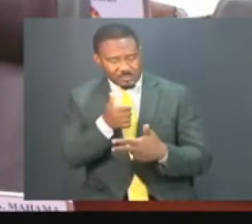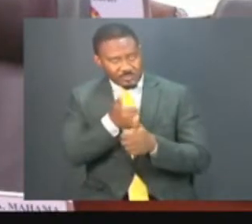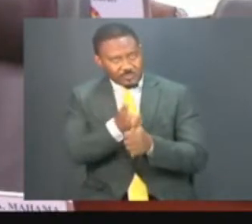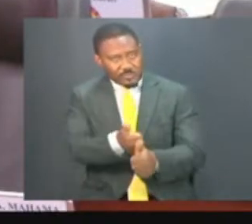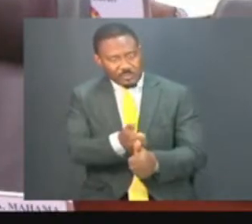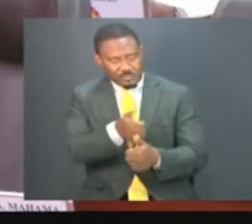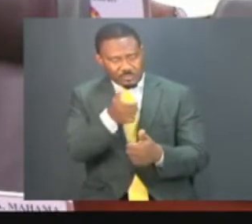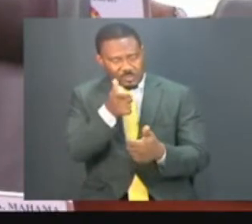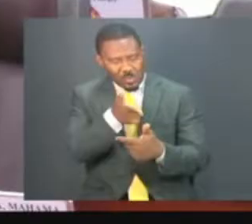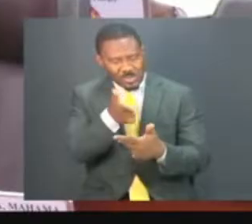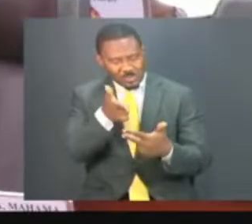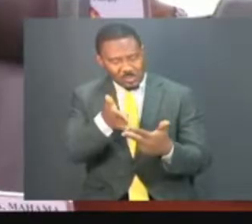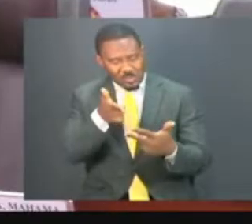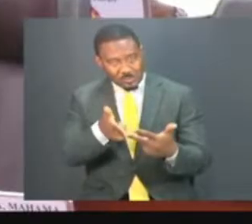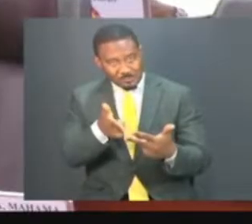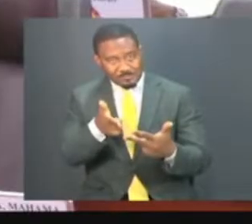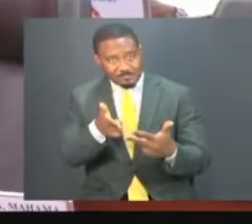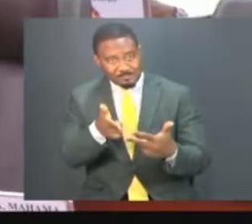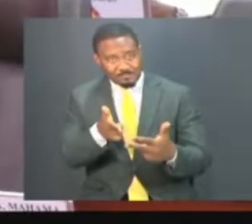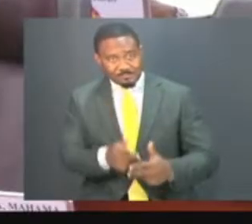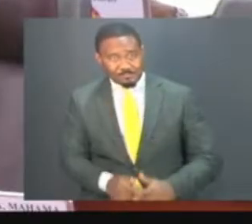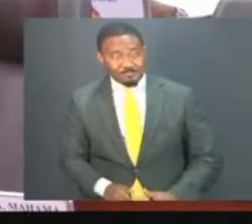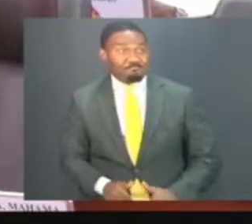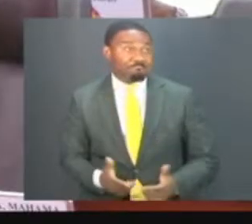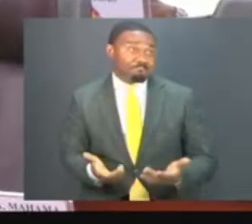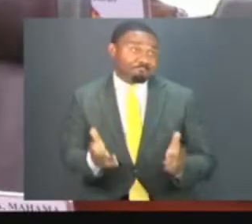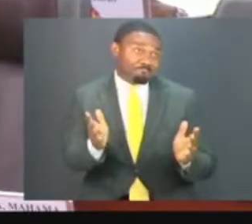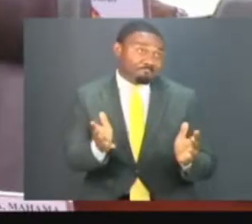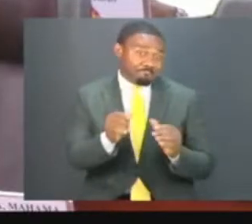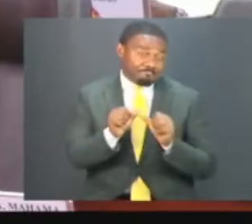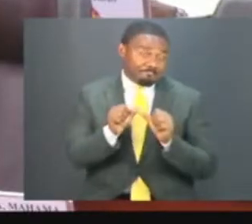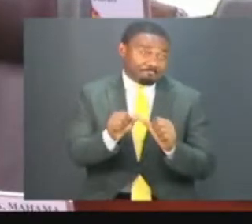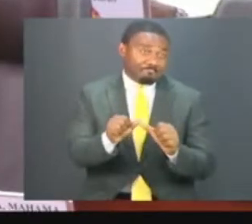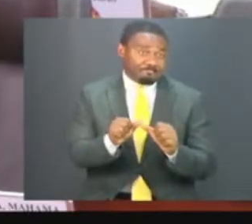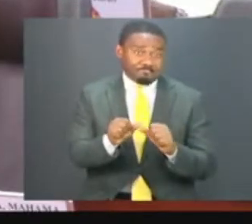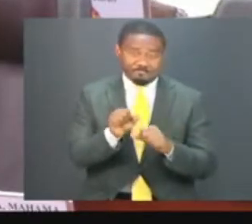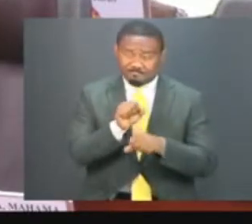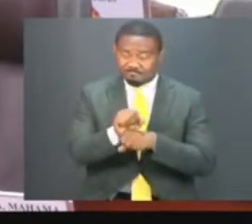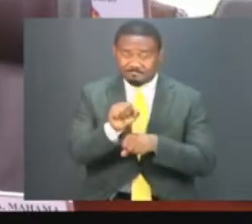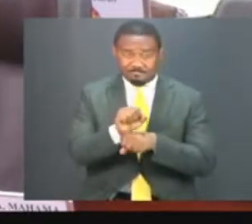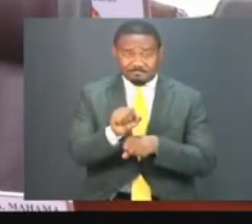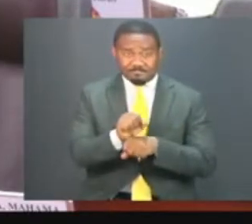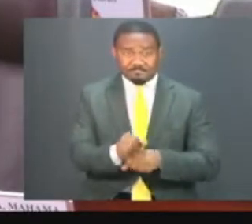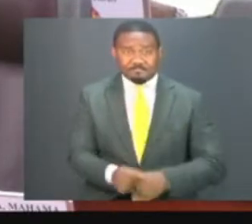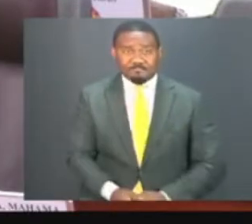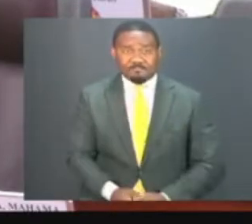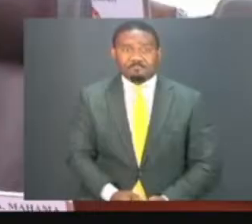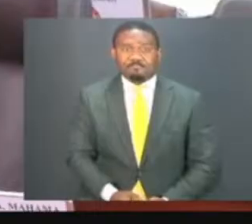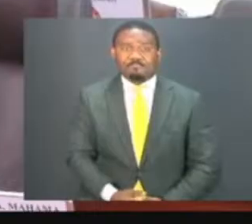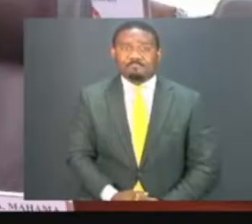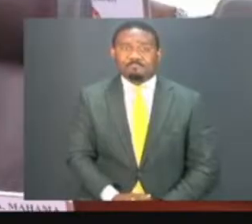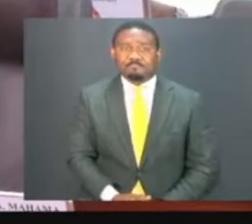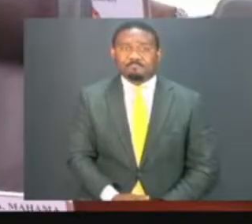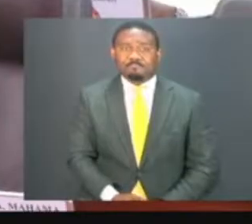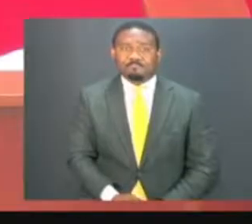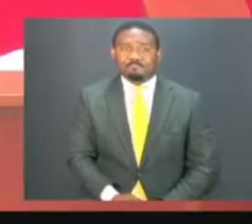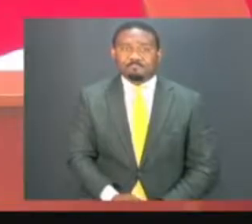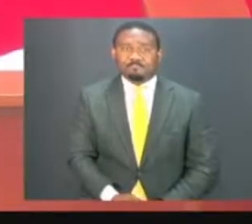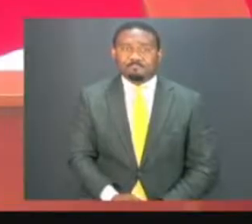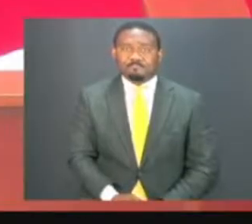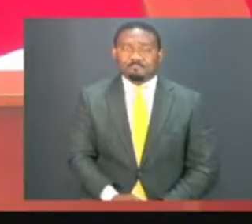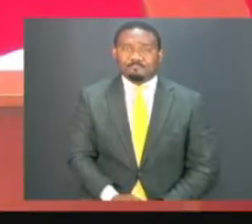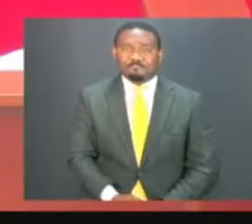matter. So, Speaker, on those terms, I urge you to continue to deal with the proceedings. I thank you.